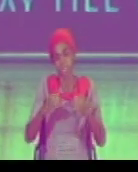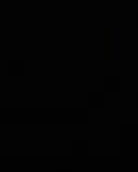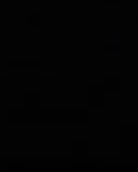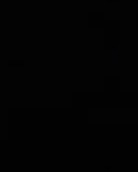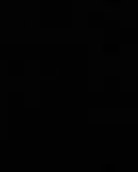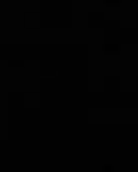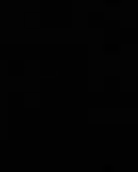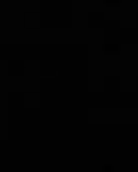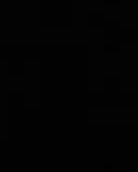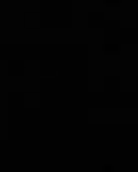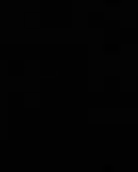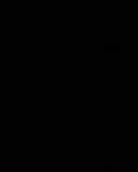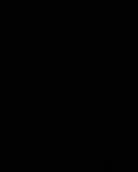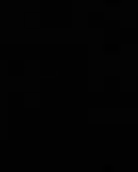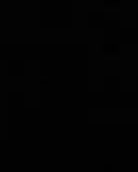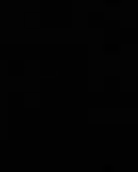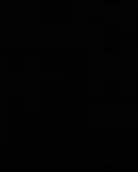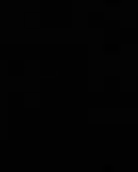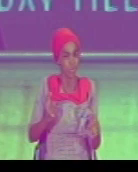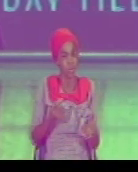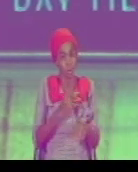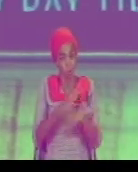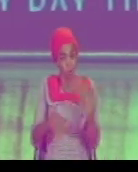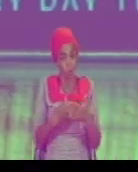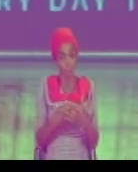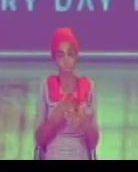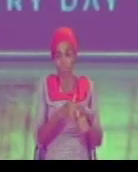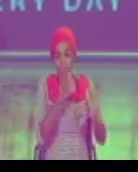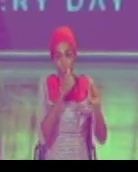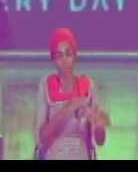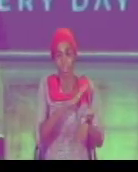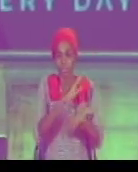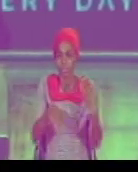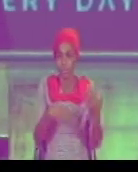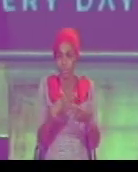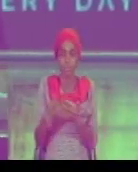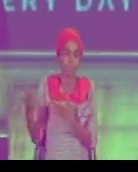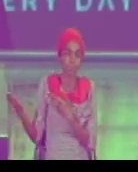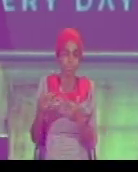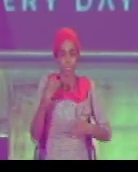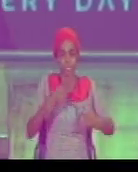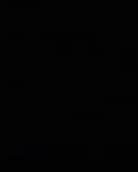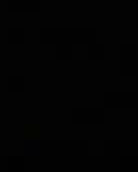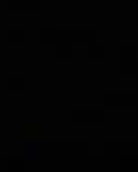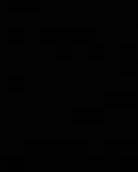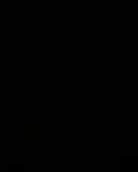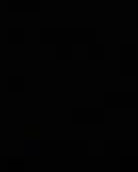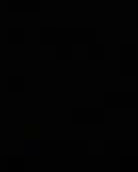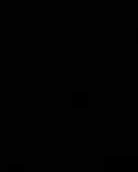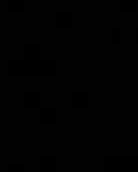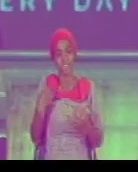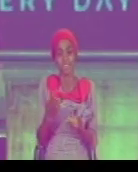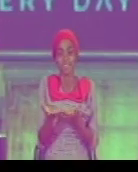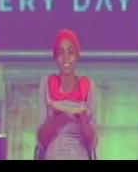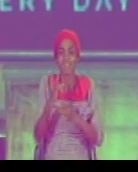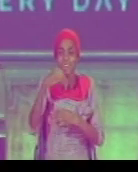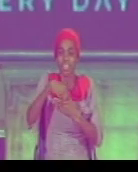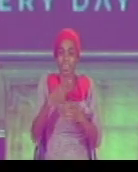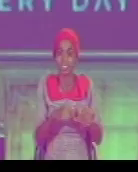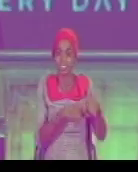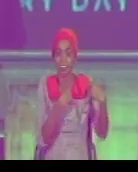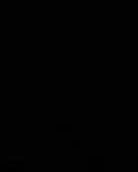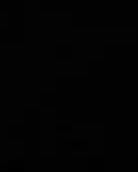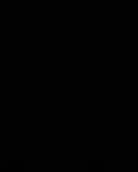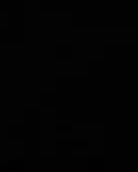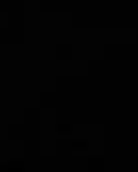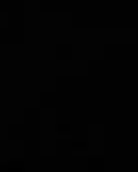all. He wants to bless, to put the joy and happiness of service in the heart of everyone.